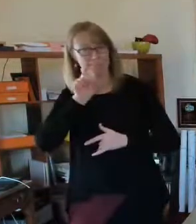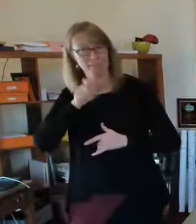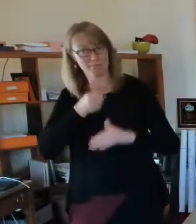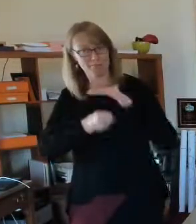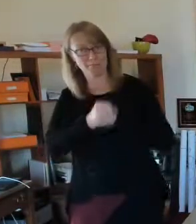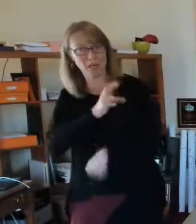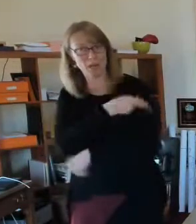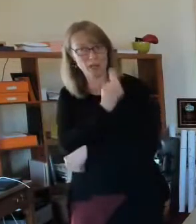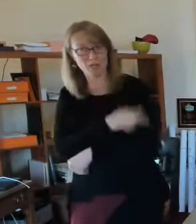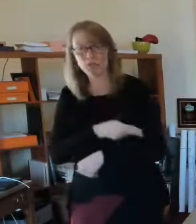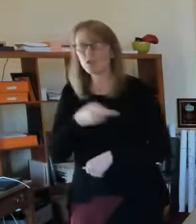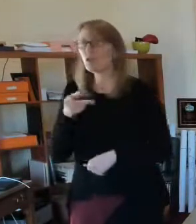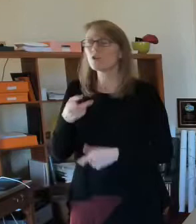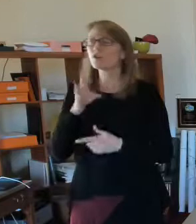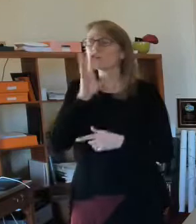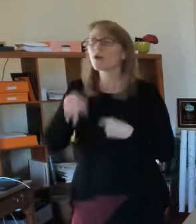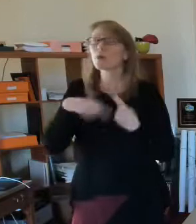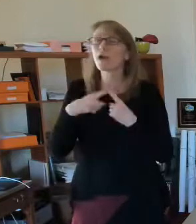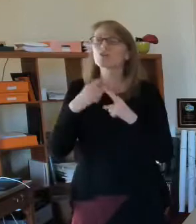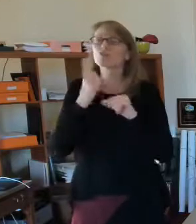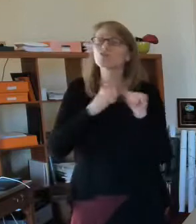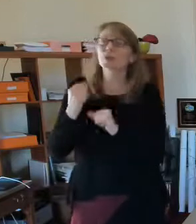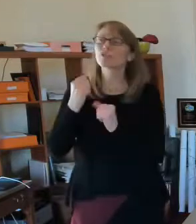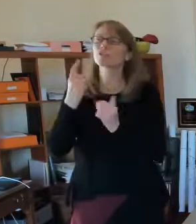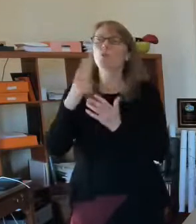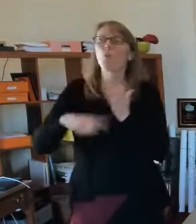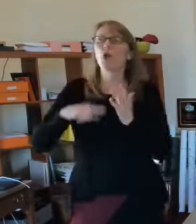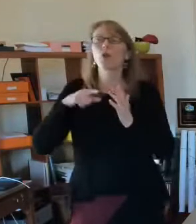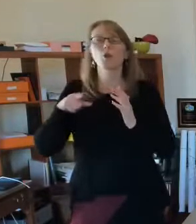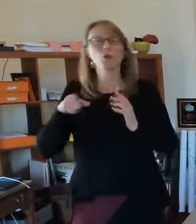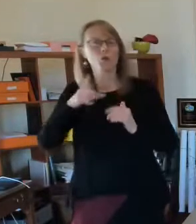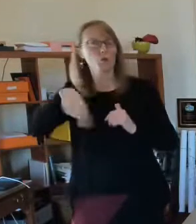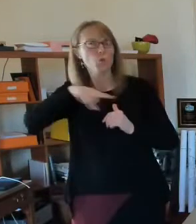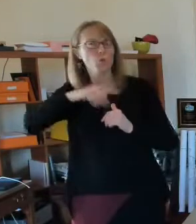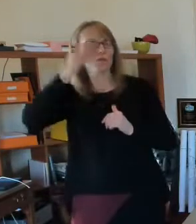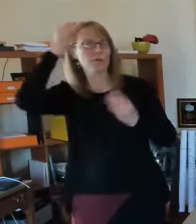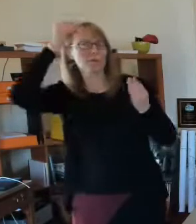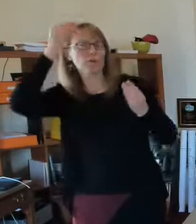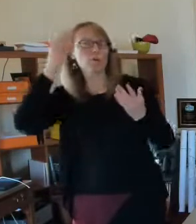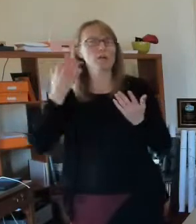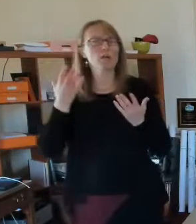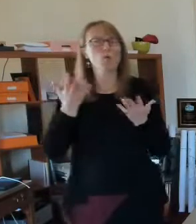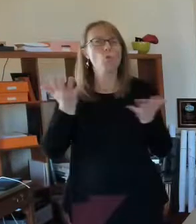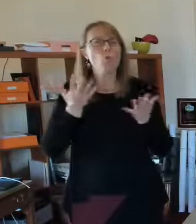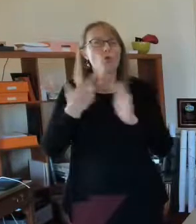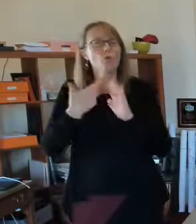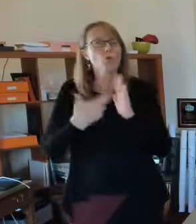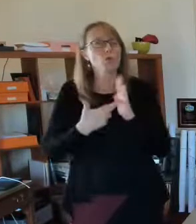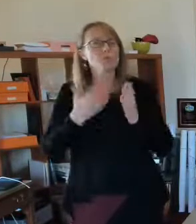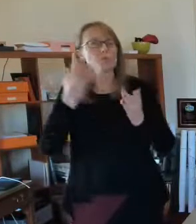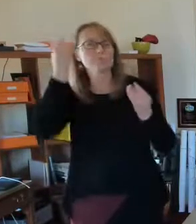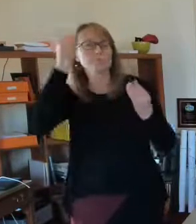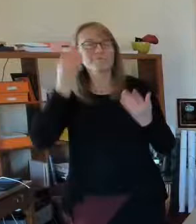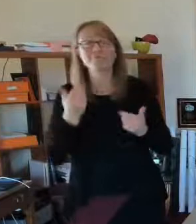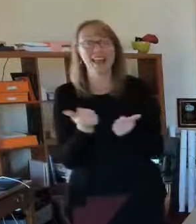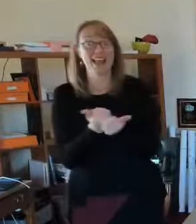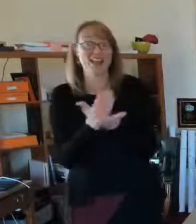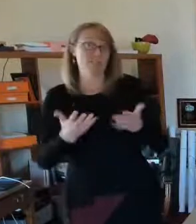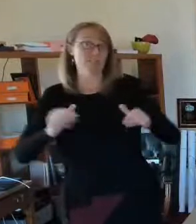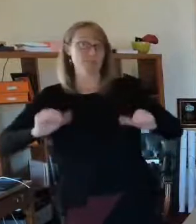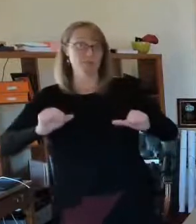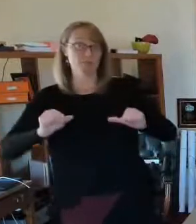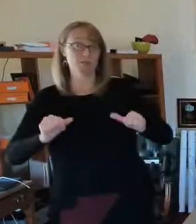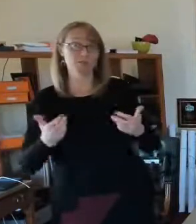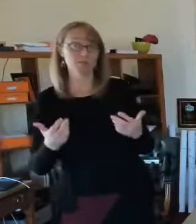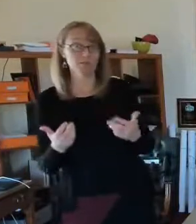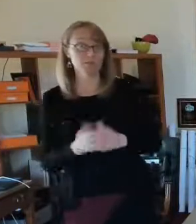or possible restrictions are even under consideration or on the table? So everything's on the table. And